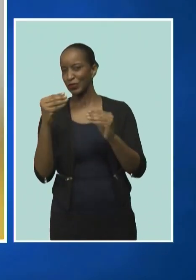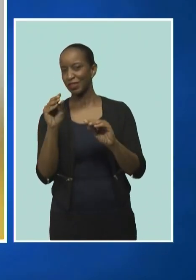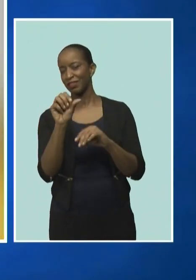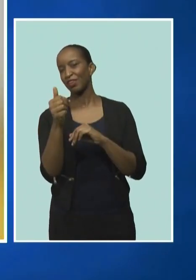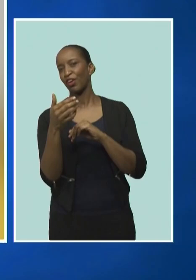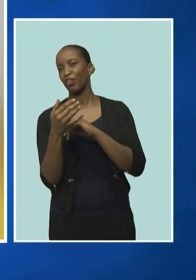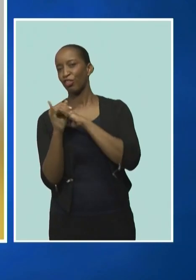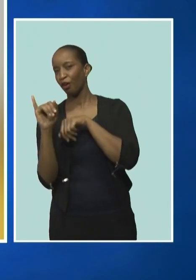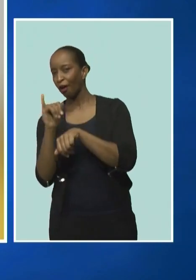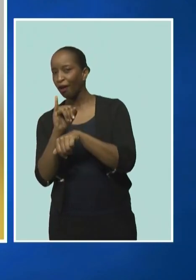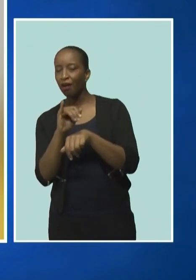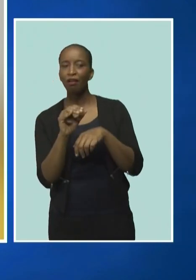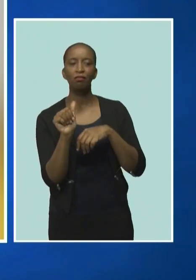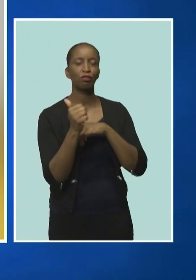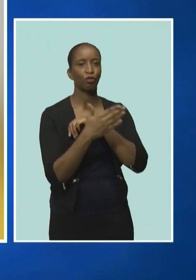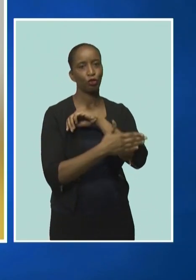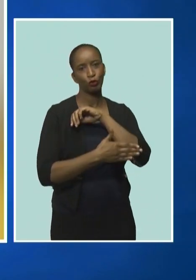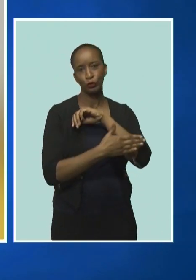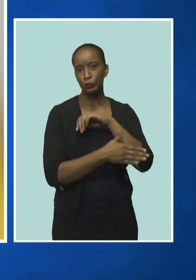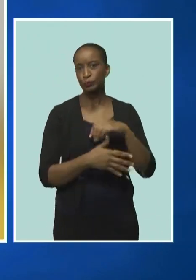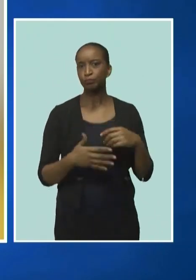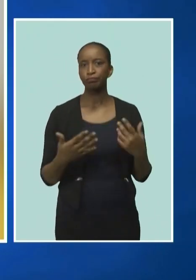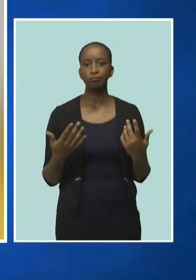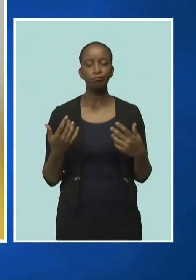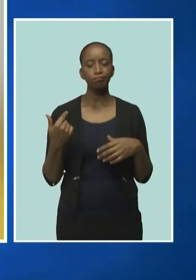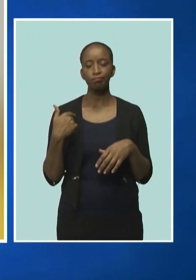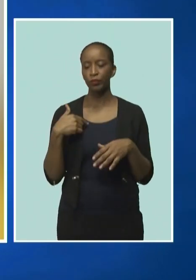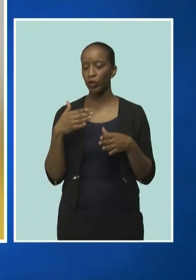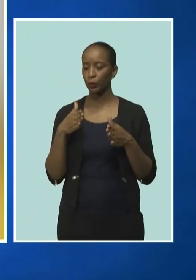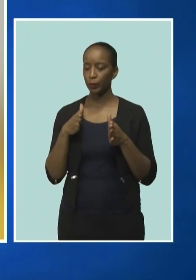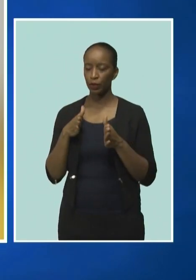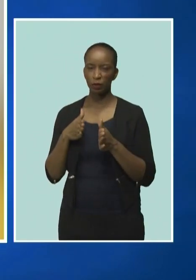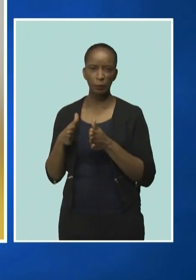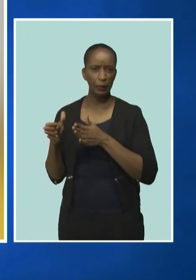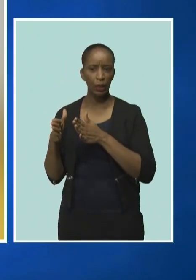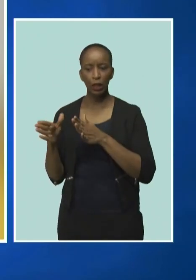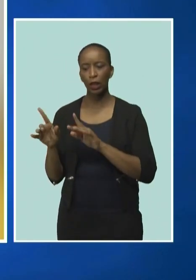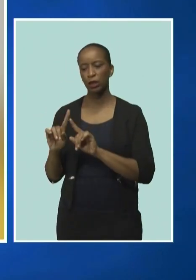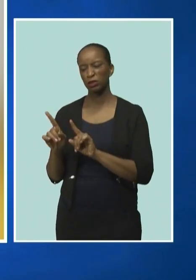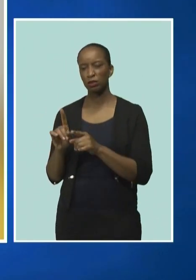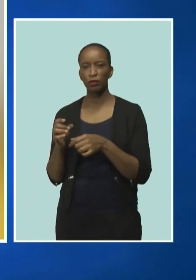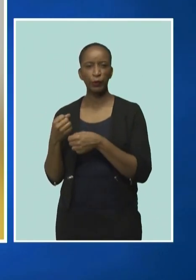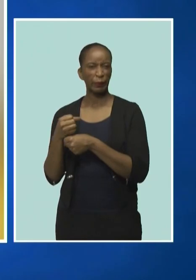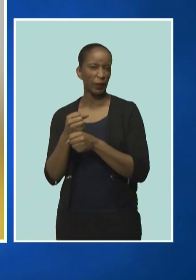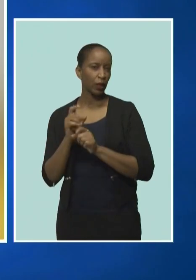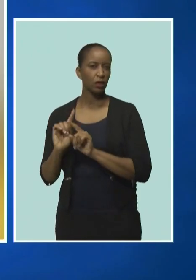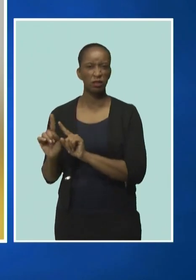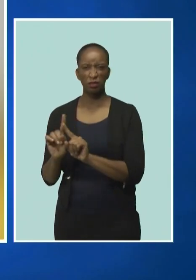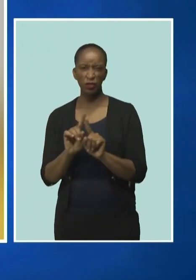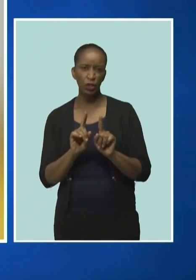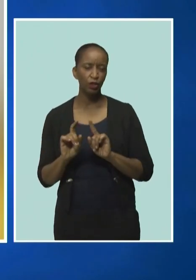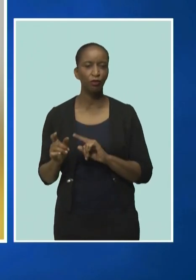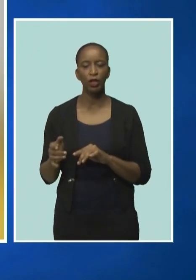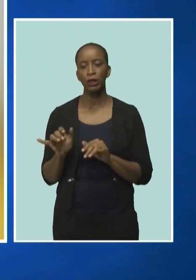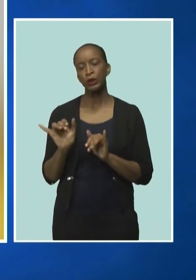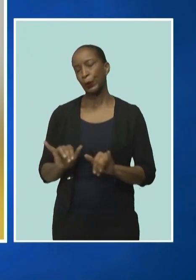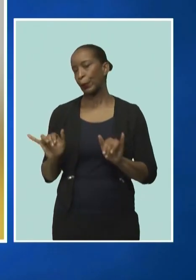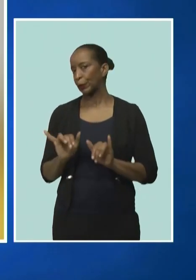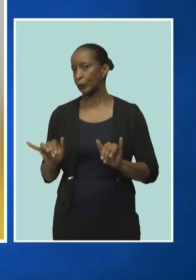of definitely expanding. I do different collections and so on a monthly basis. So on monthly basis or for seasonal collections.